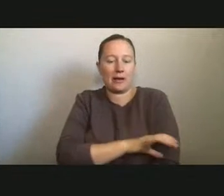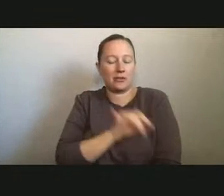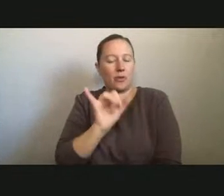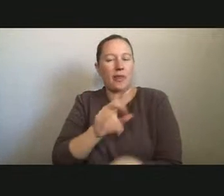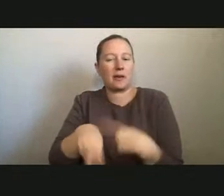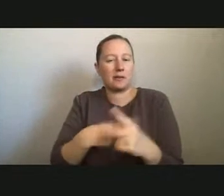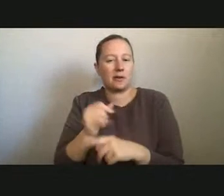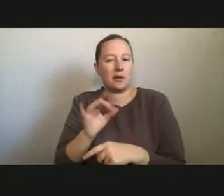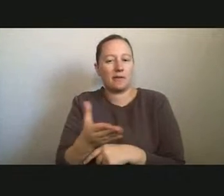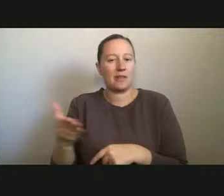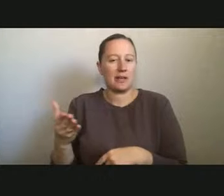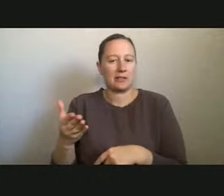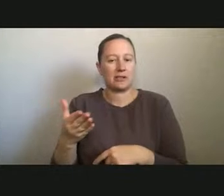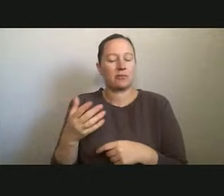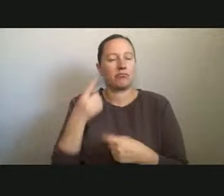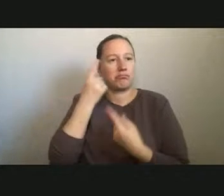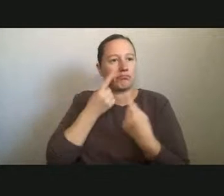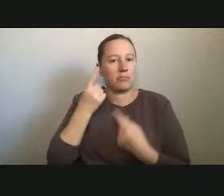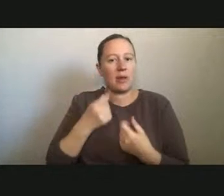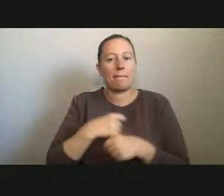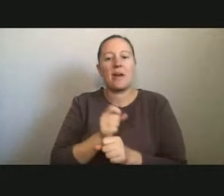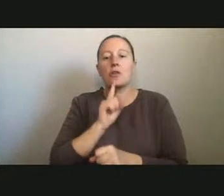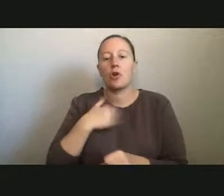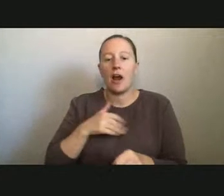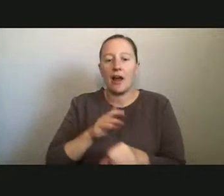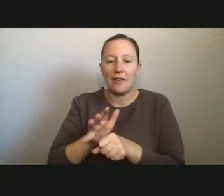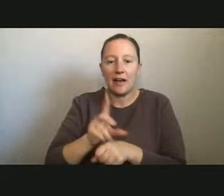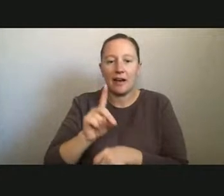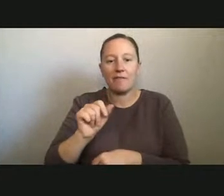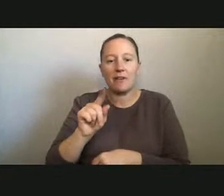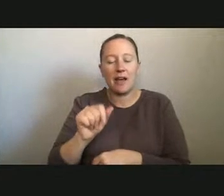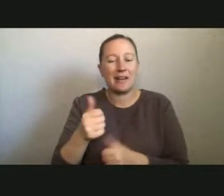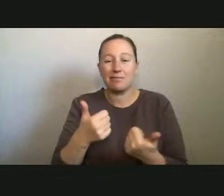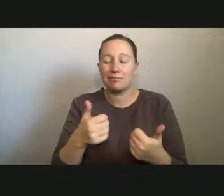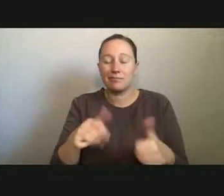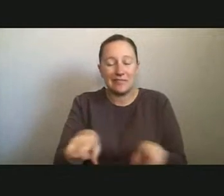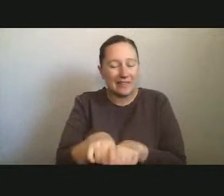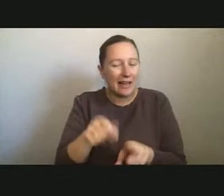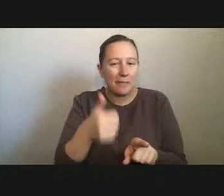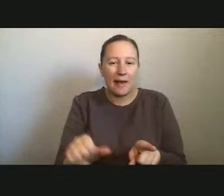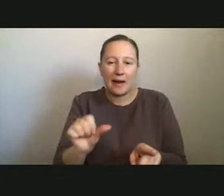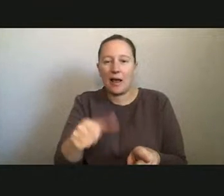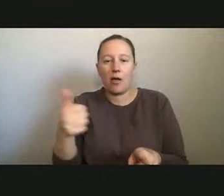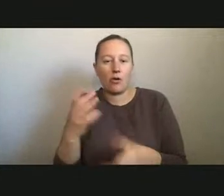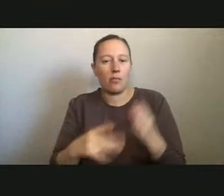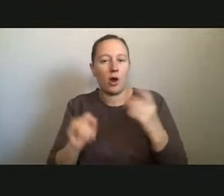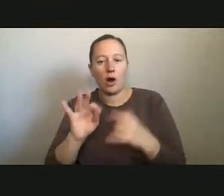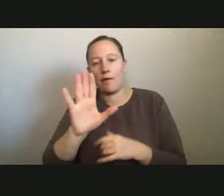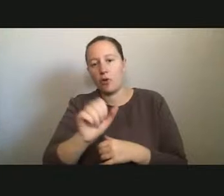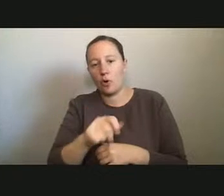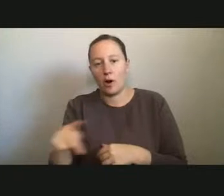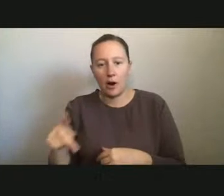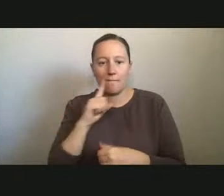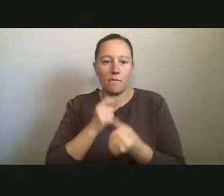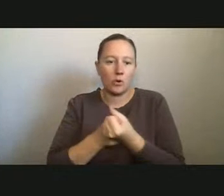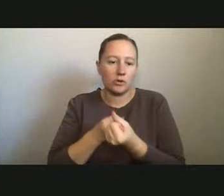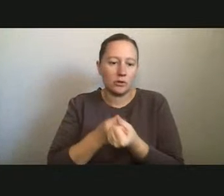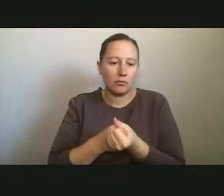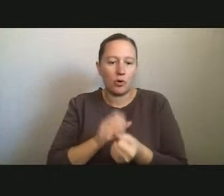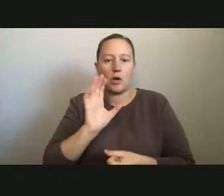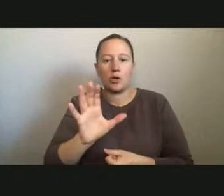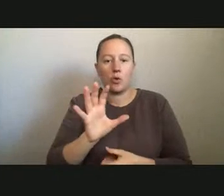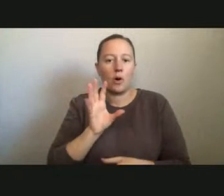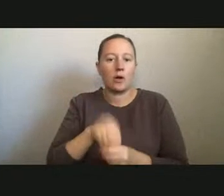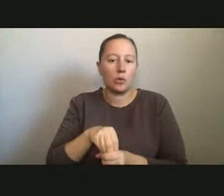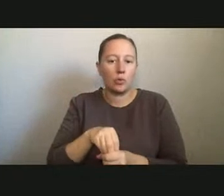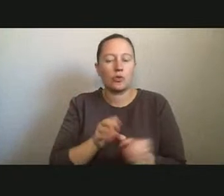all, making sure that you have enough data, just like any other part of your application, to support your inclusion